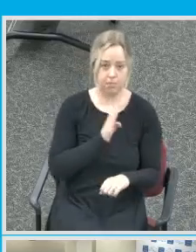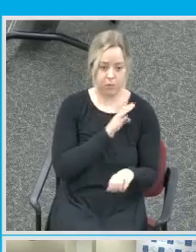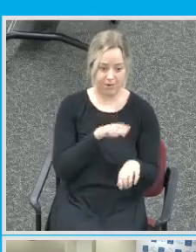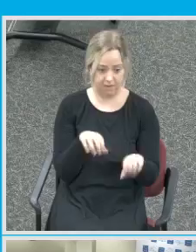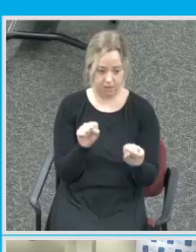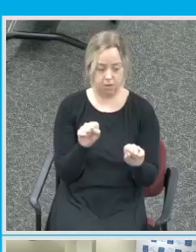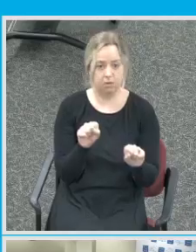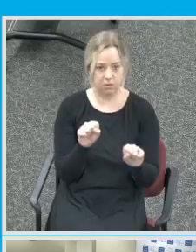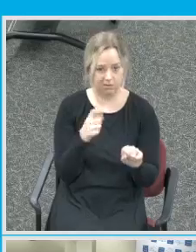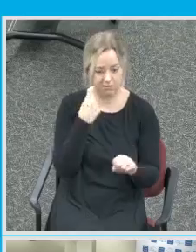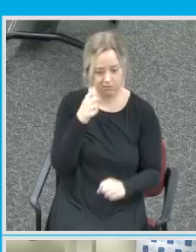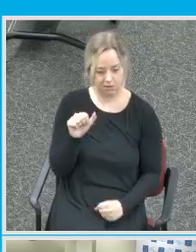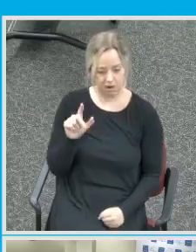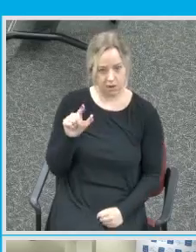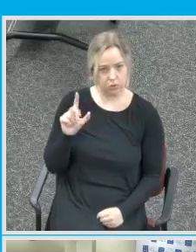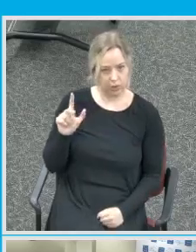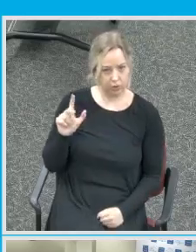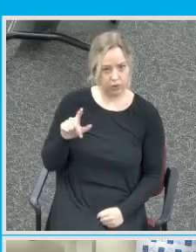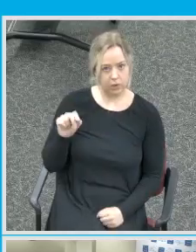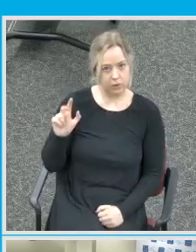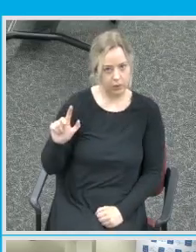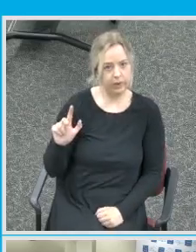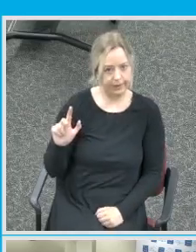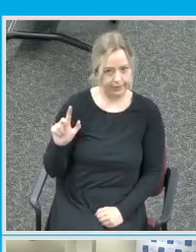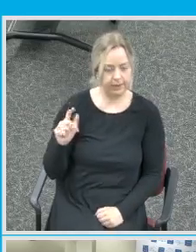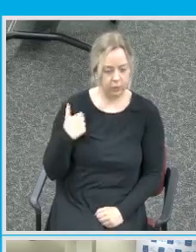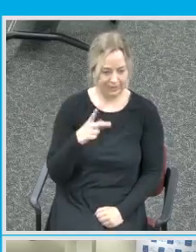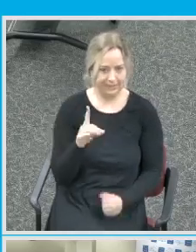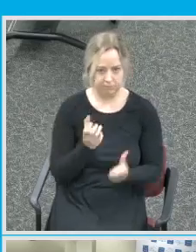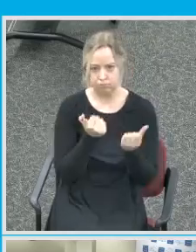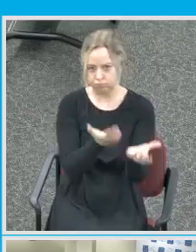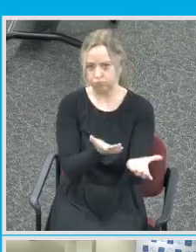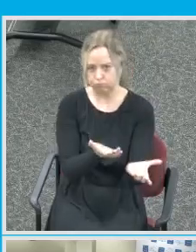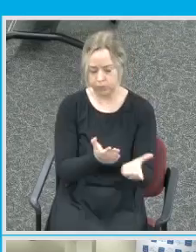on August 23, 2023 in Colorado Springs, Colorado.